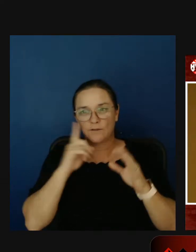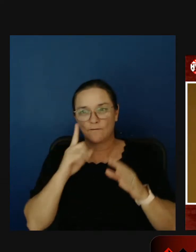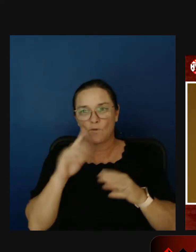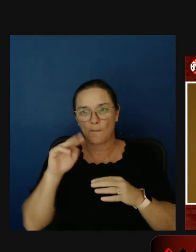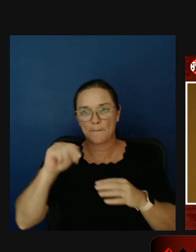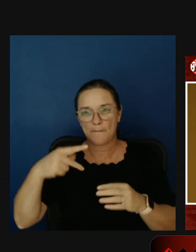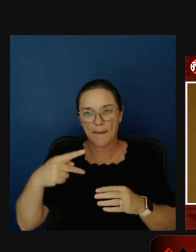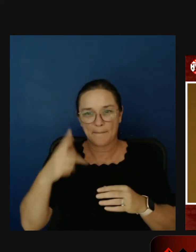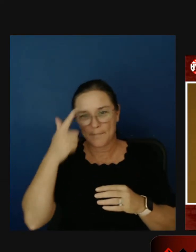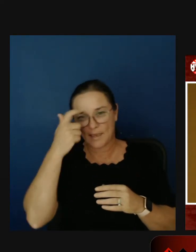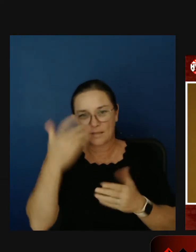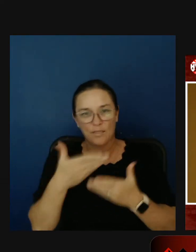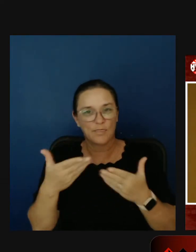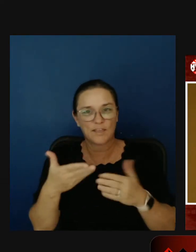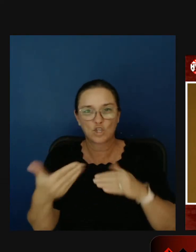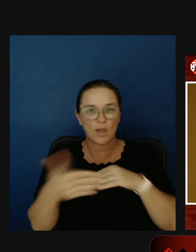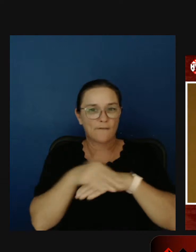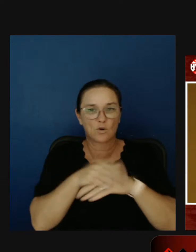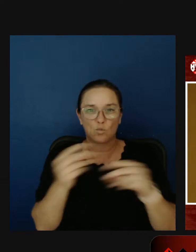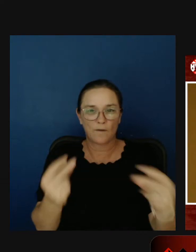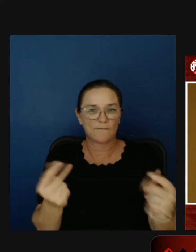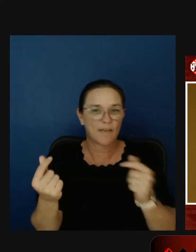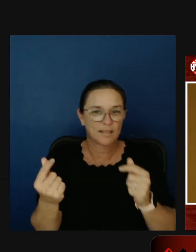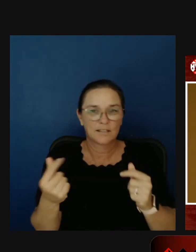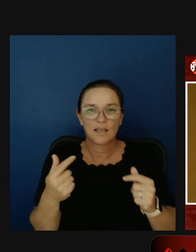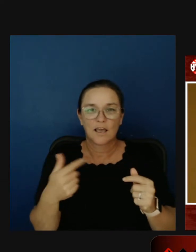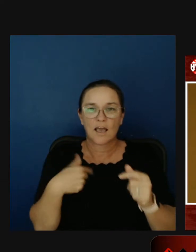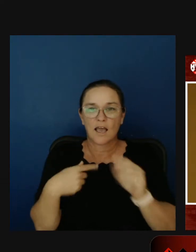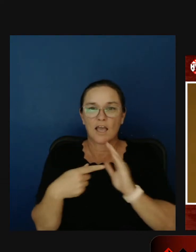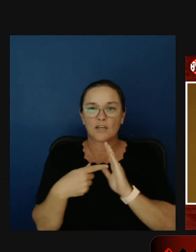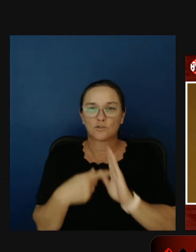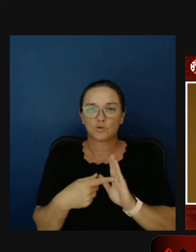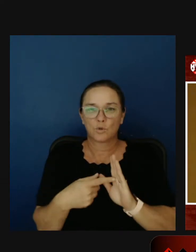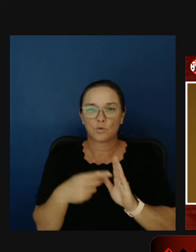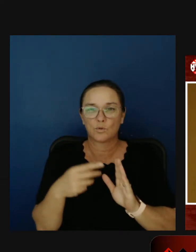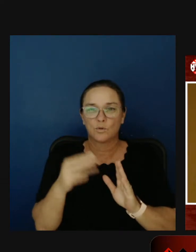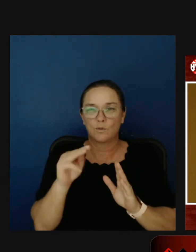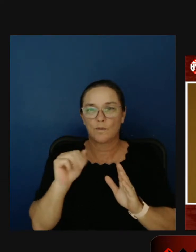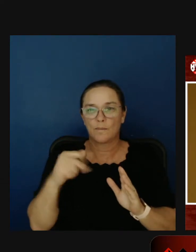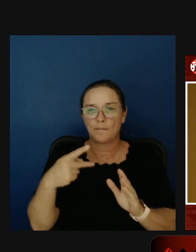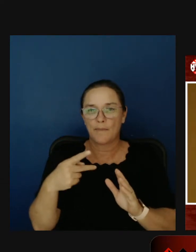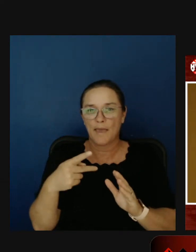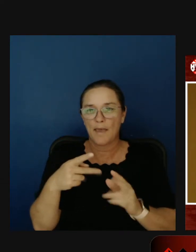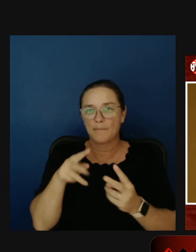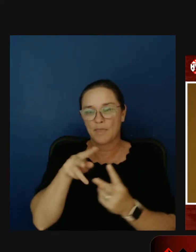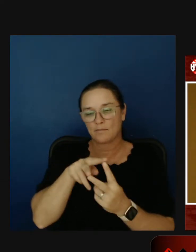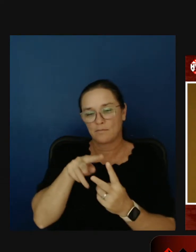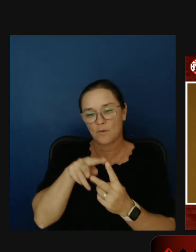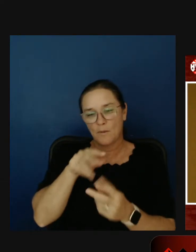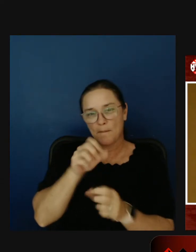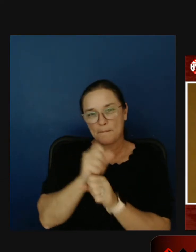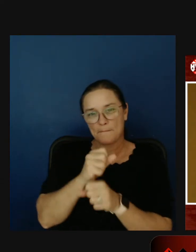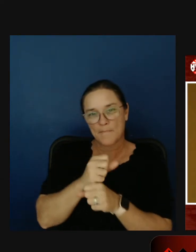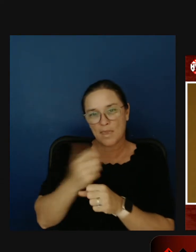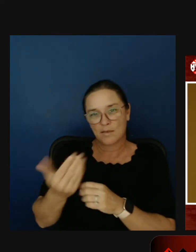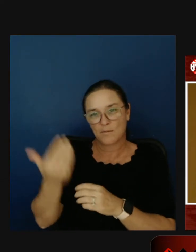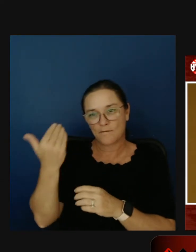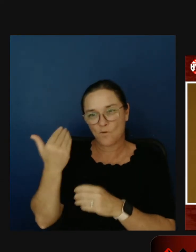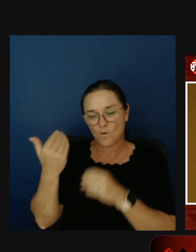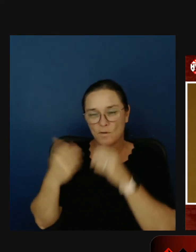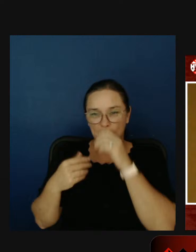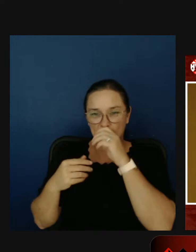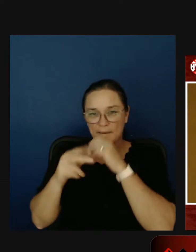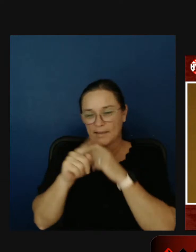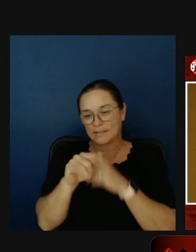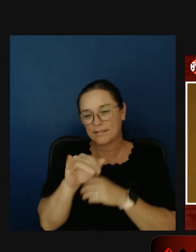because things get covered so quickly. I showed you that map that Tina Neal and Jack Lockwood made a little earlier. Well, that's